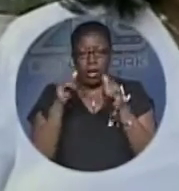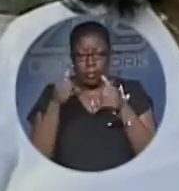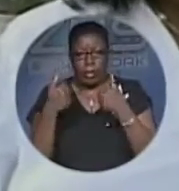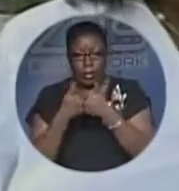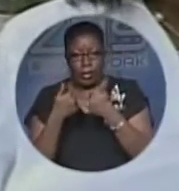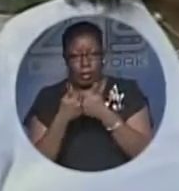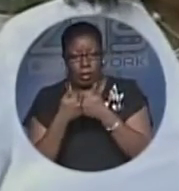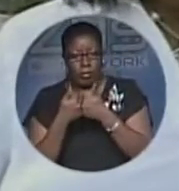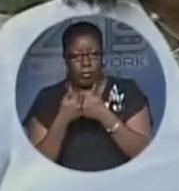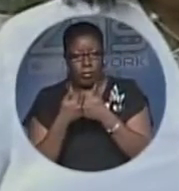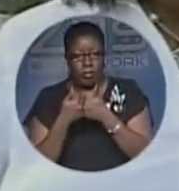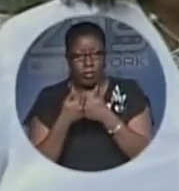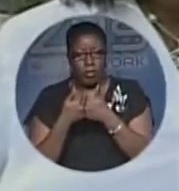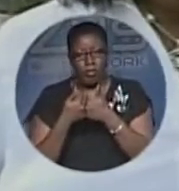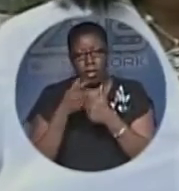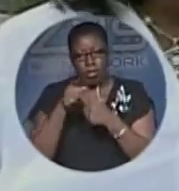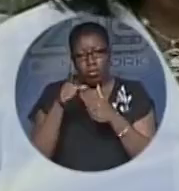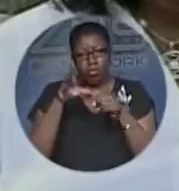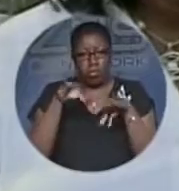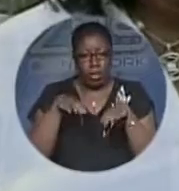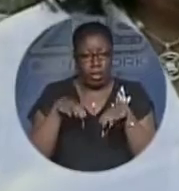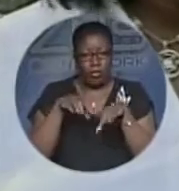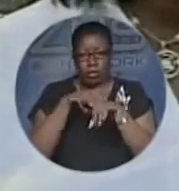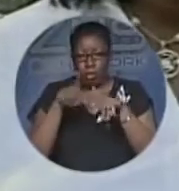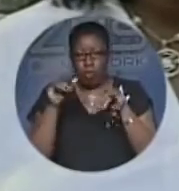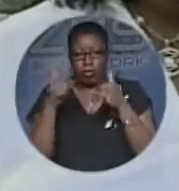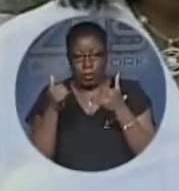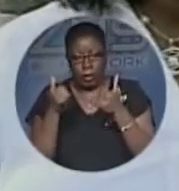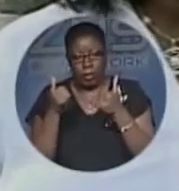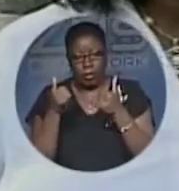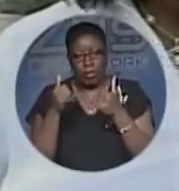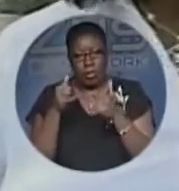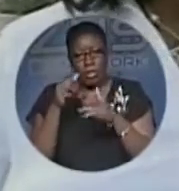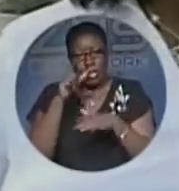you can do things like sponsor a cart and